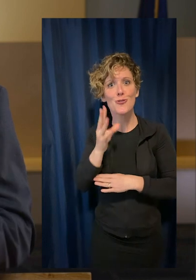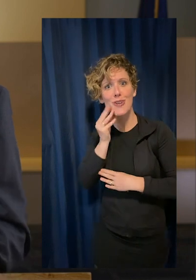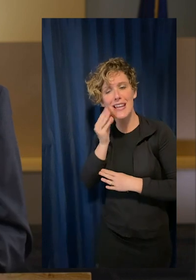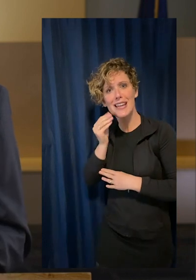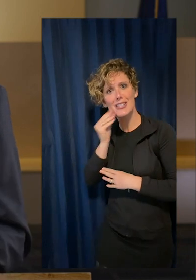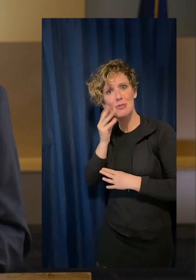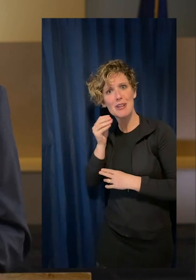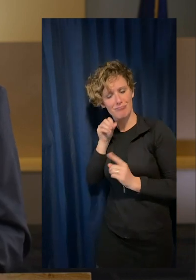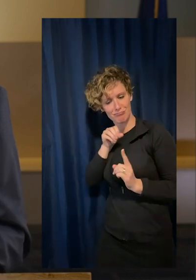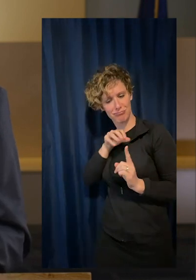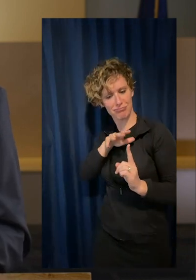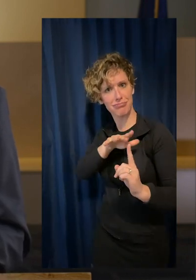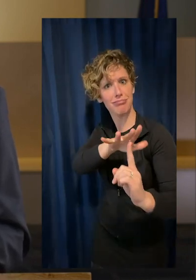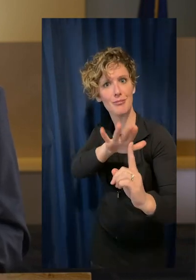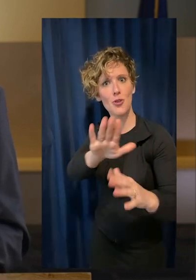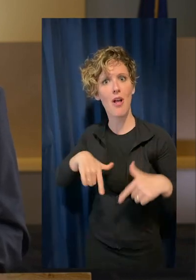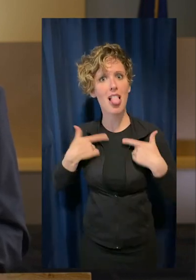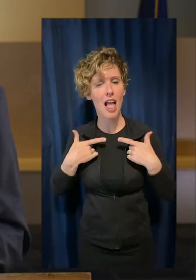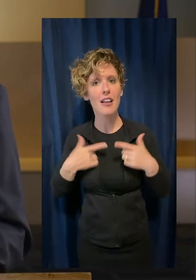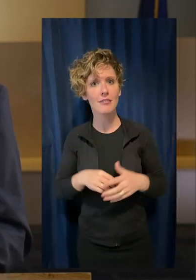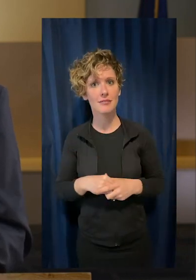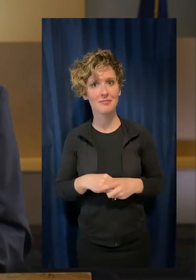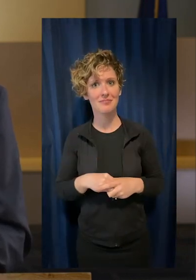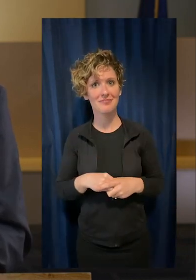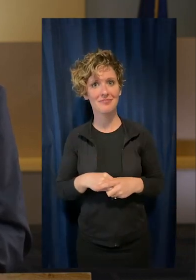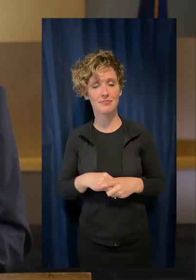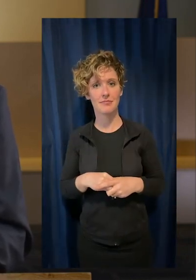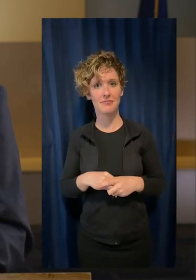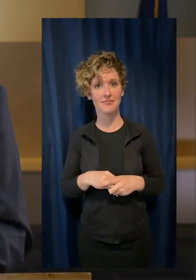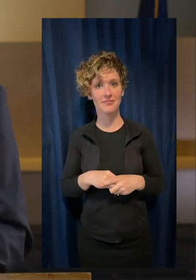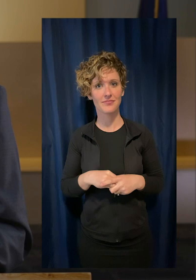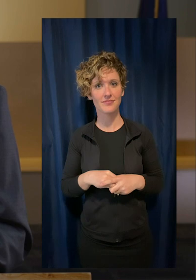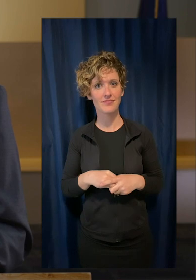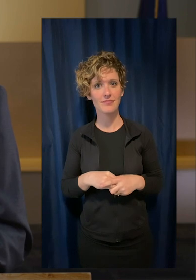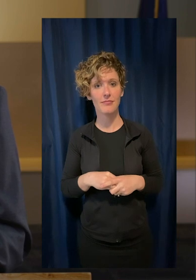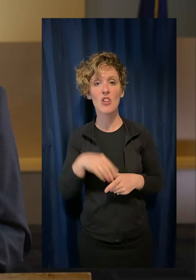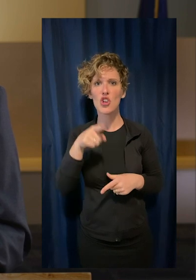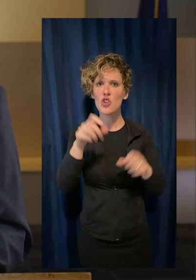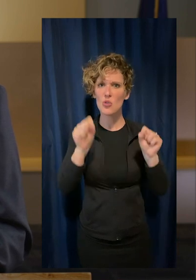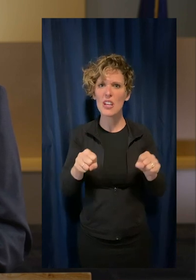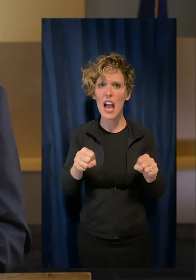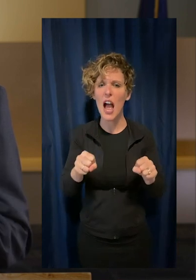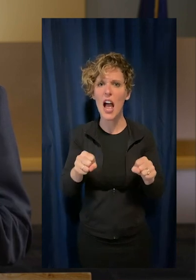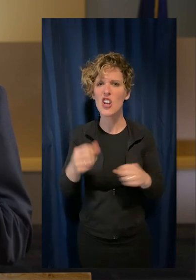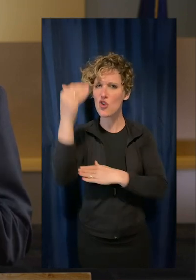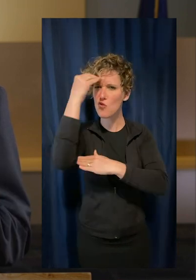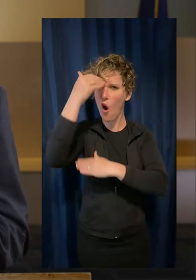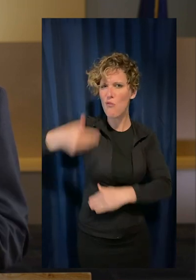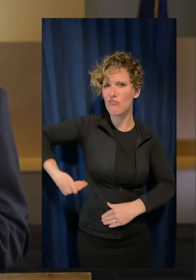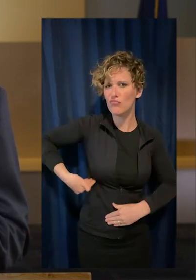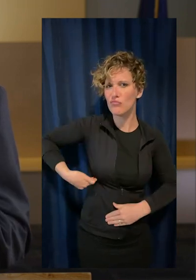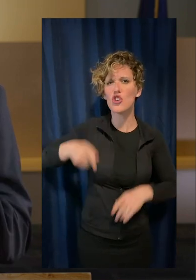every unexpected circumstance that life may throw at you, being convinced that you can overcome because you have chosen